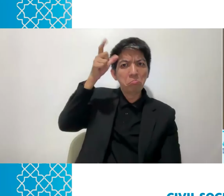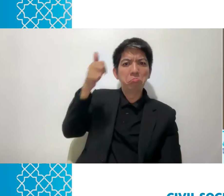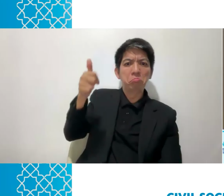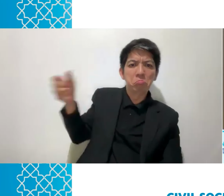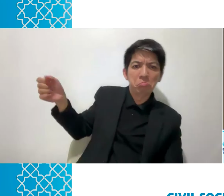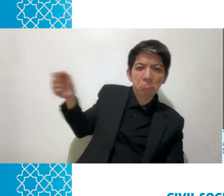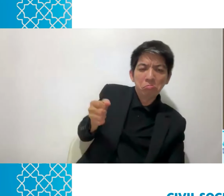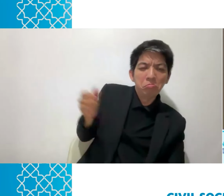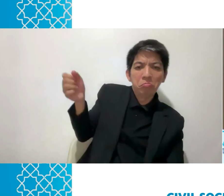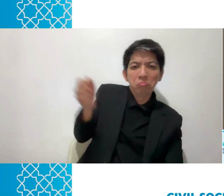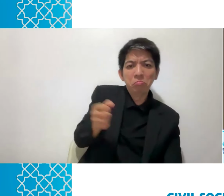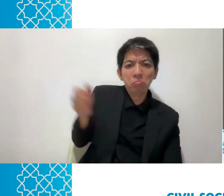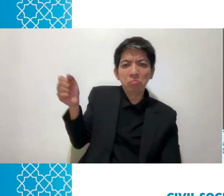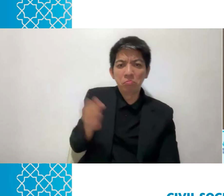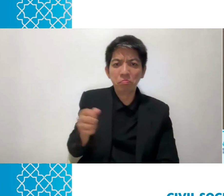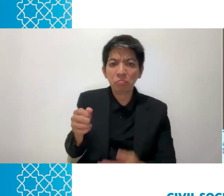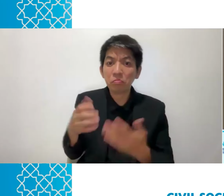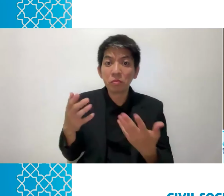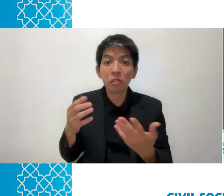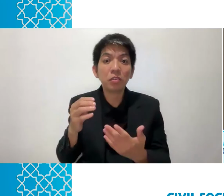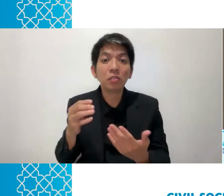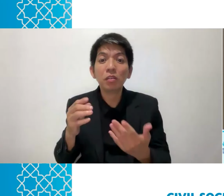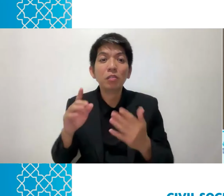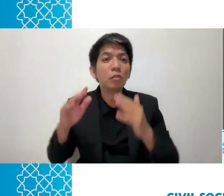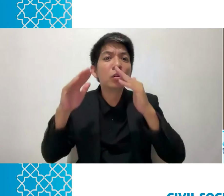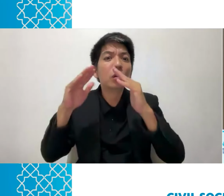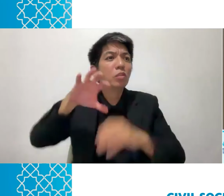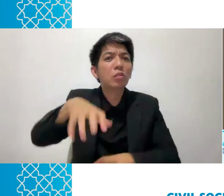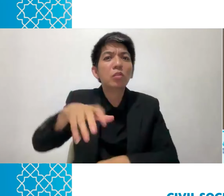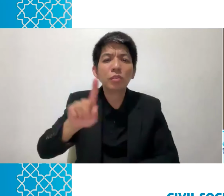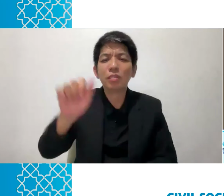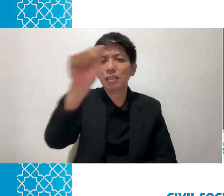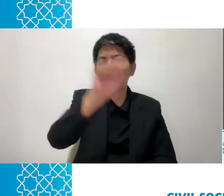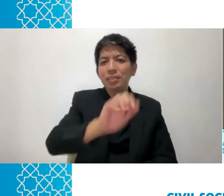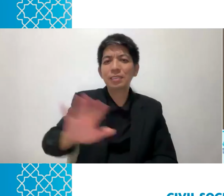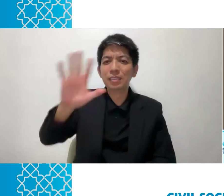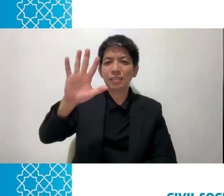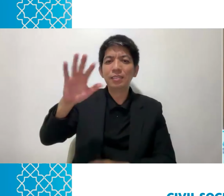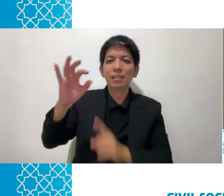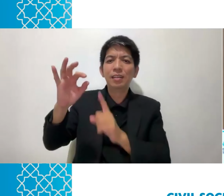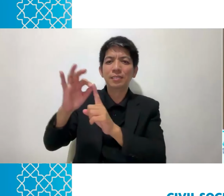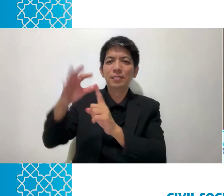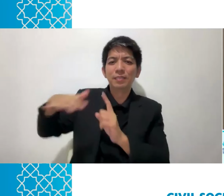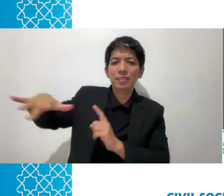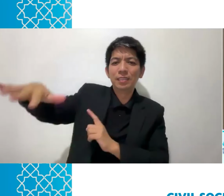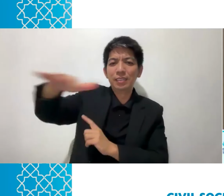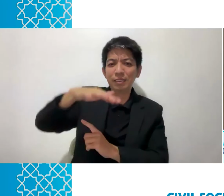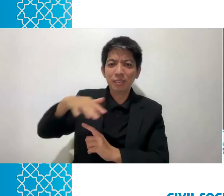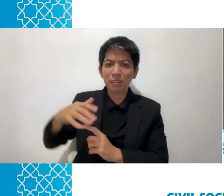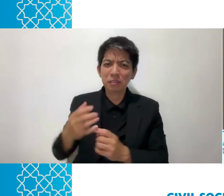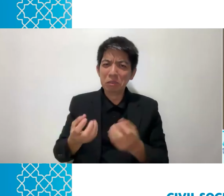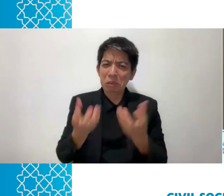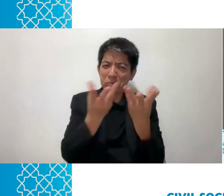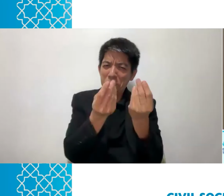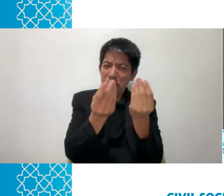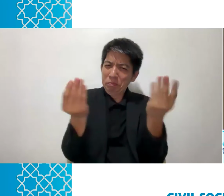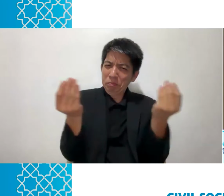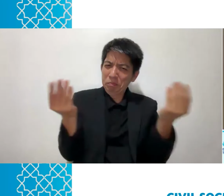is a huge region with a lot of activity and a lot of motivated young people who want to be a part of the solution.